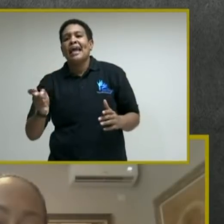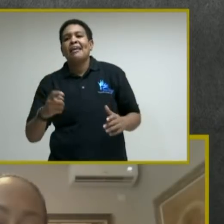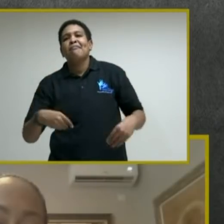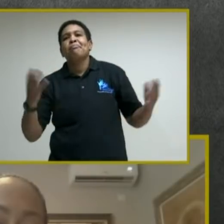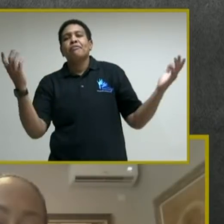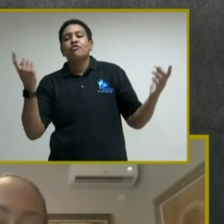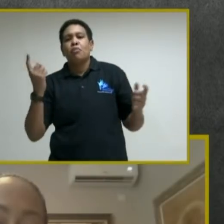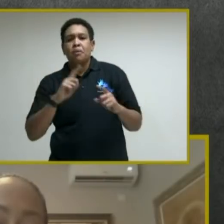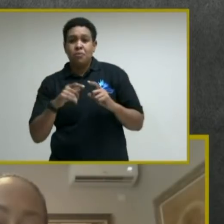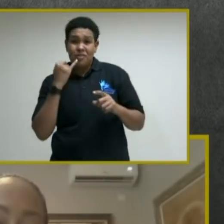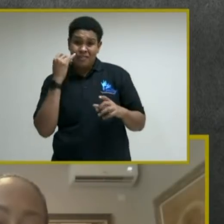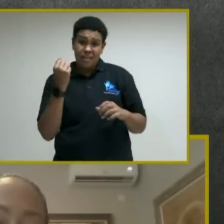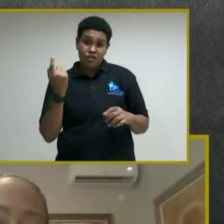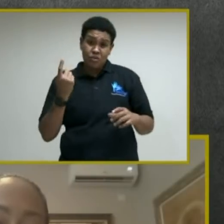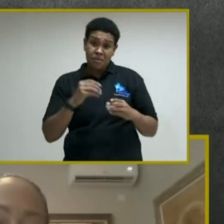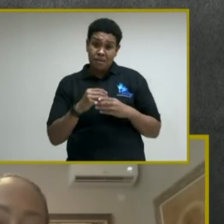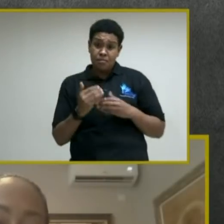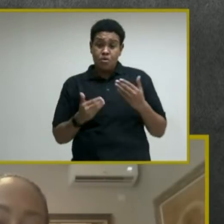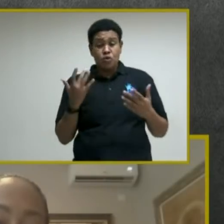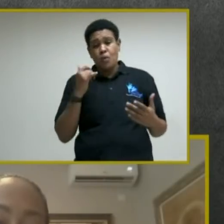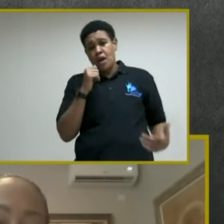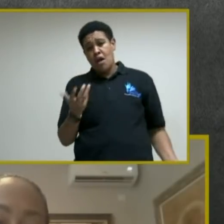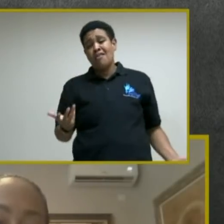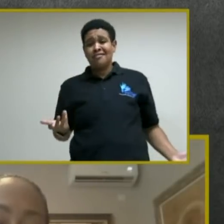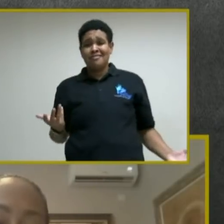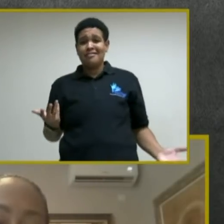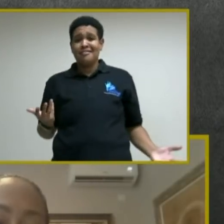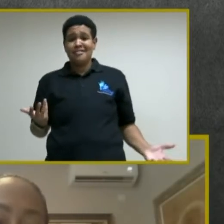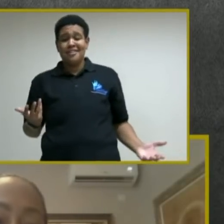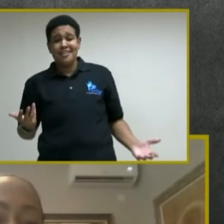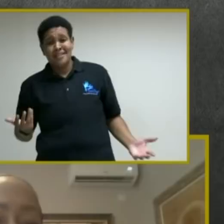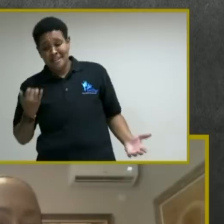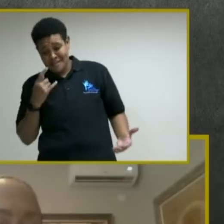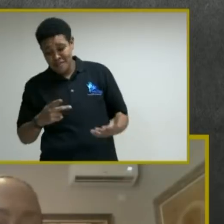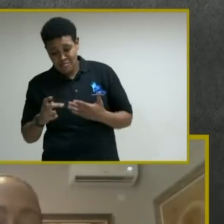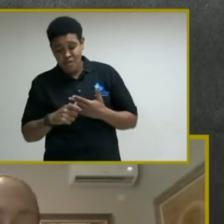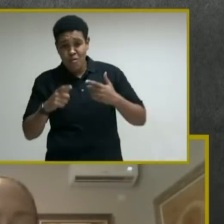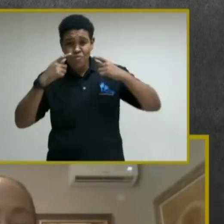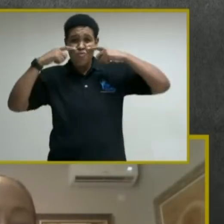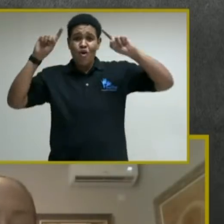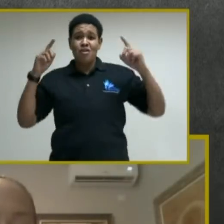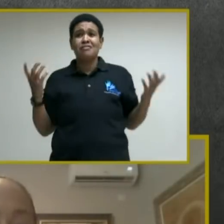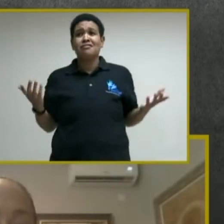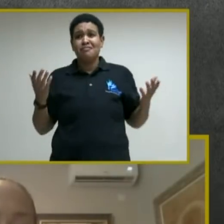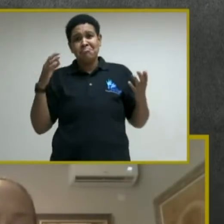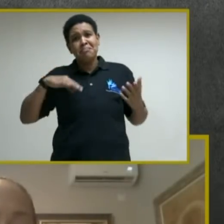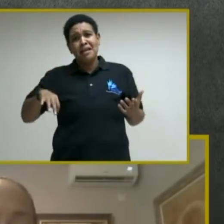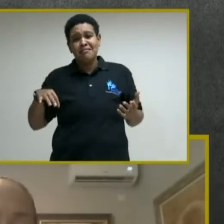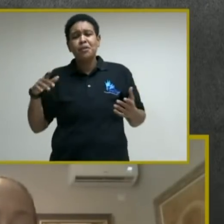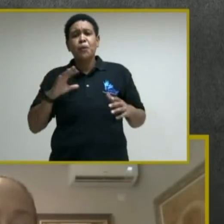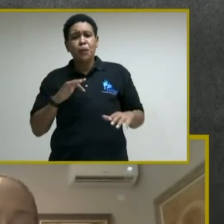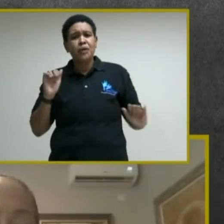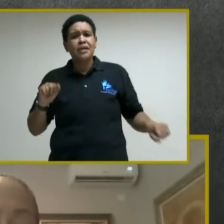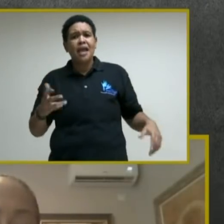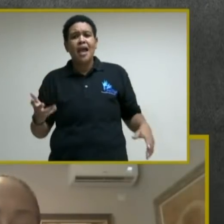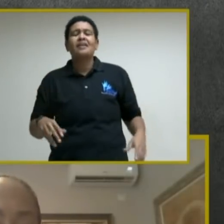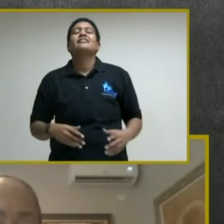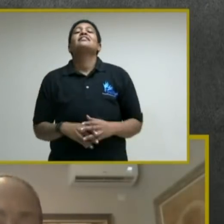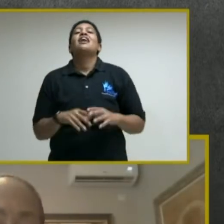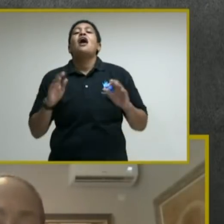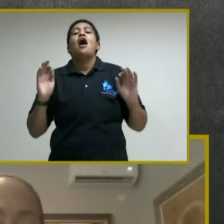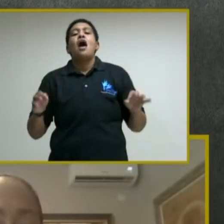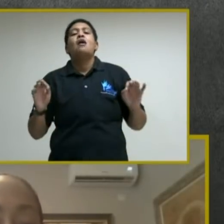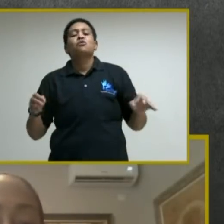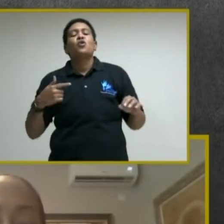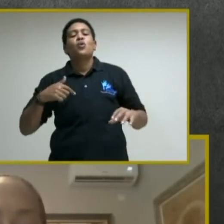something. But if you can get something in the process, why not? I mean, and if this program works, I think people can benefit. Absolutely, we think